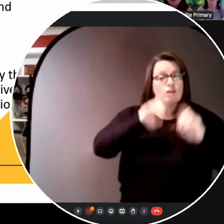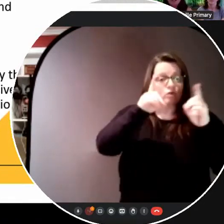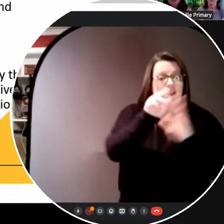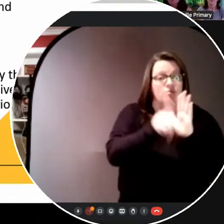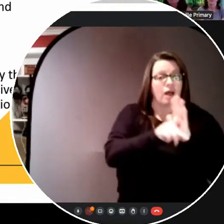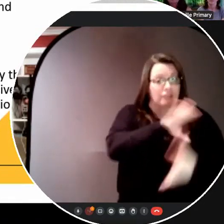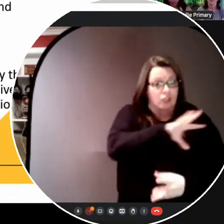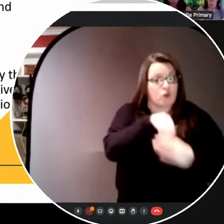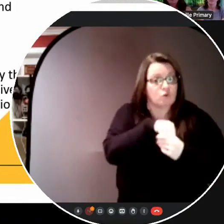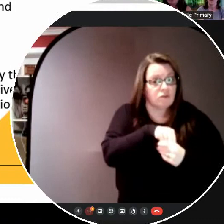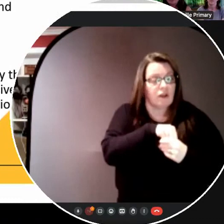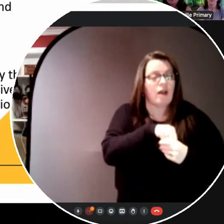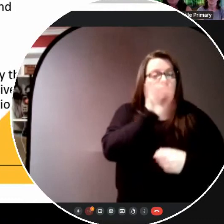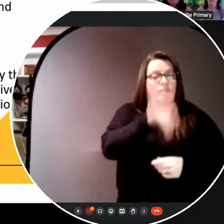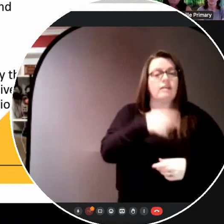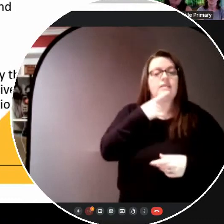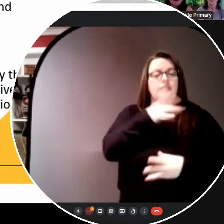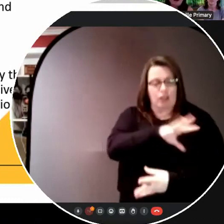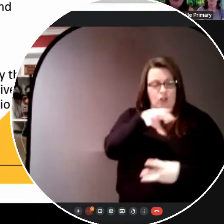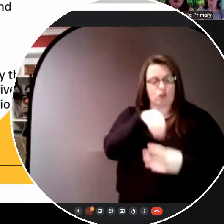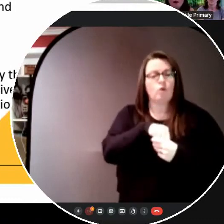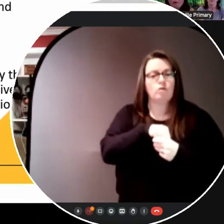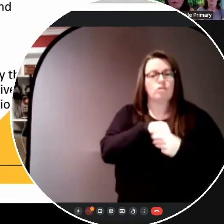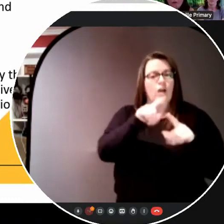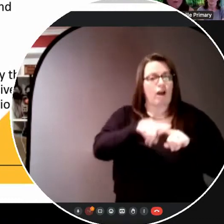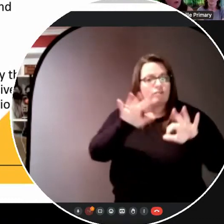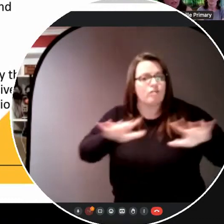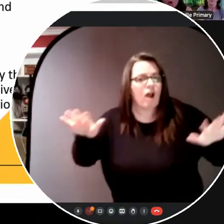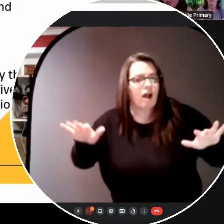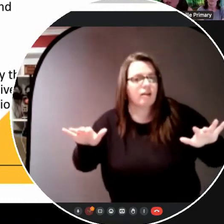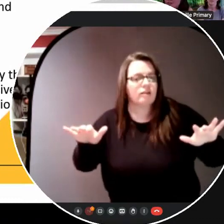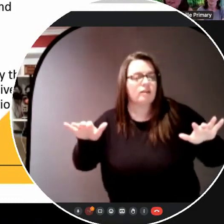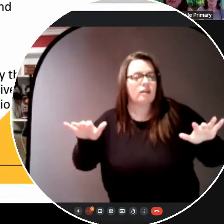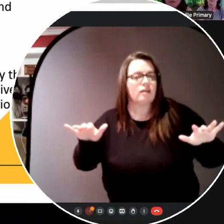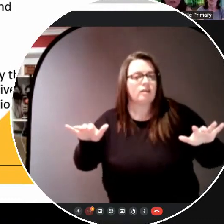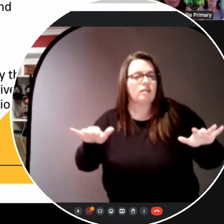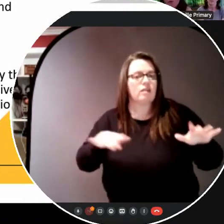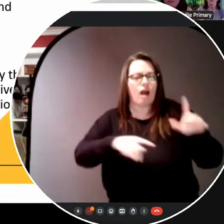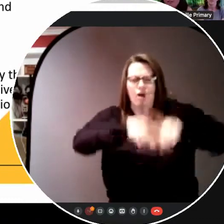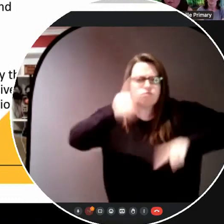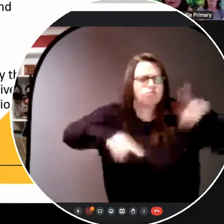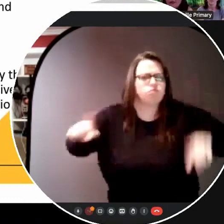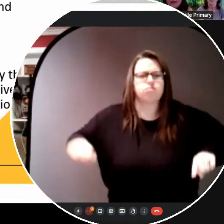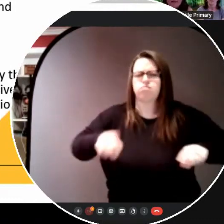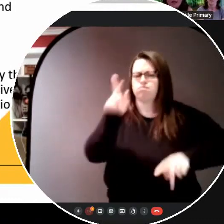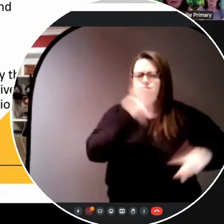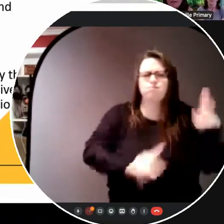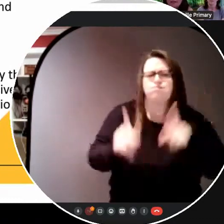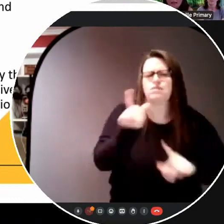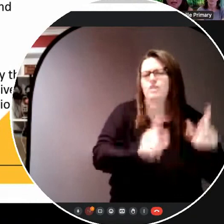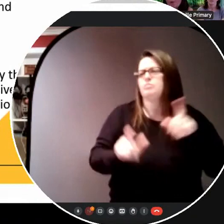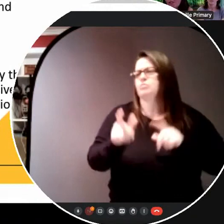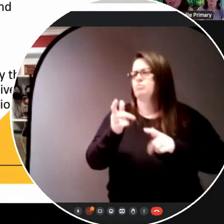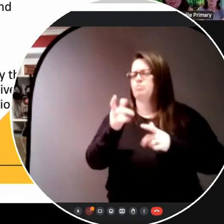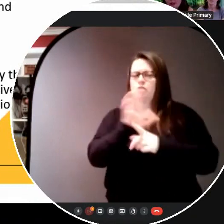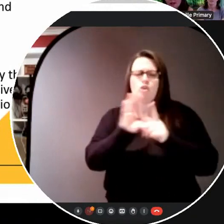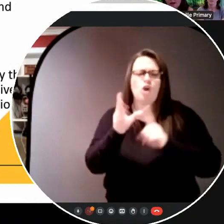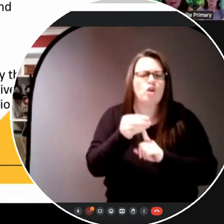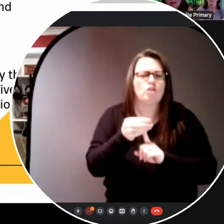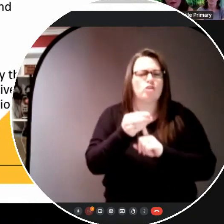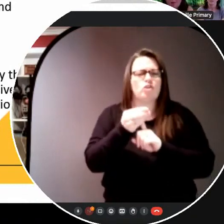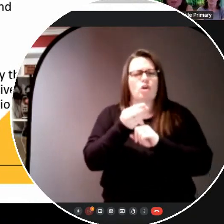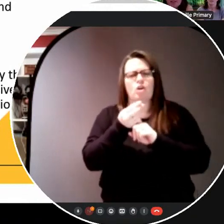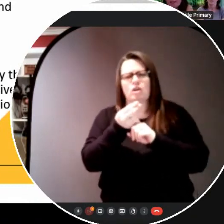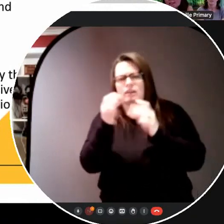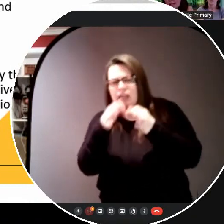the inclusion of a variety of people and cultures and languages and ways of being, and that it can't be just done